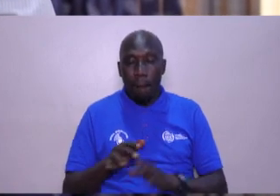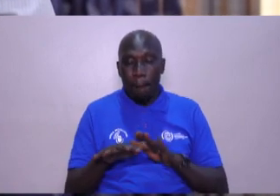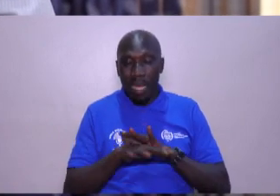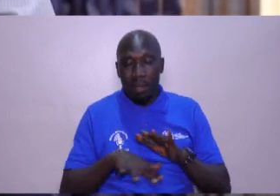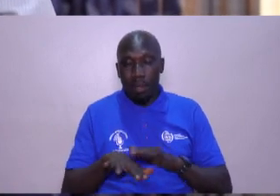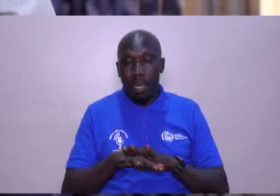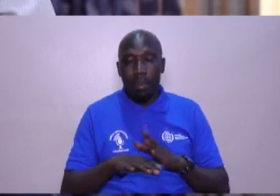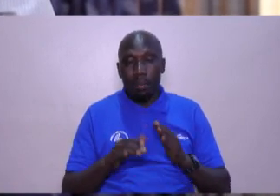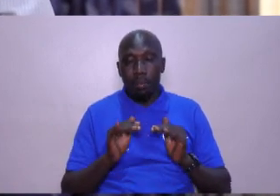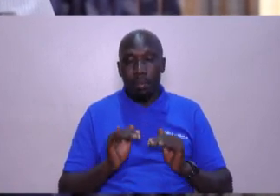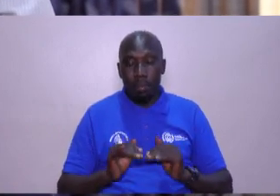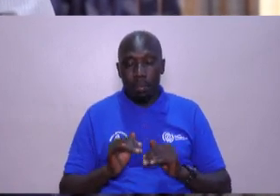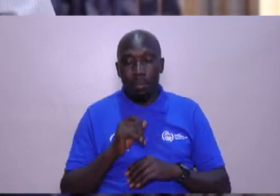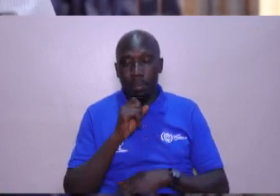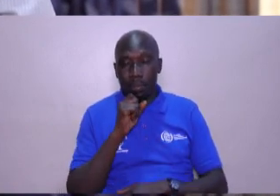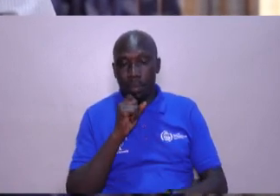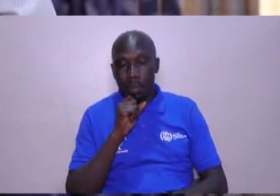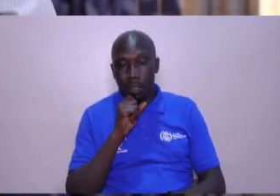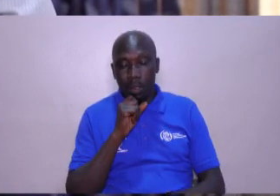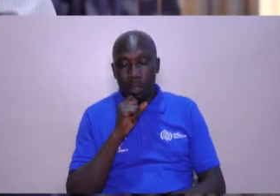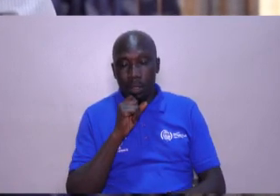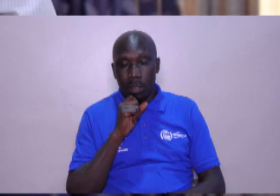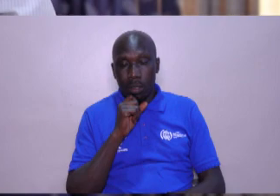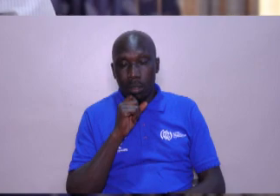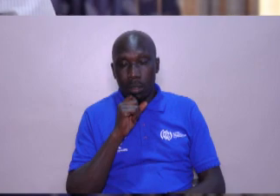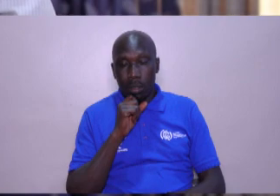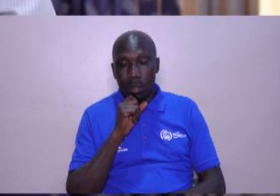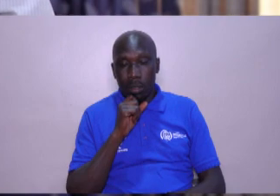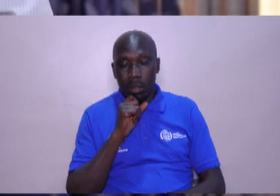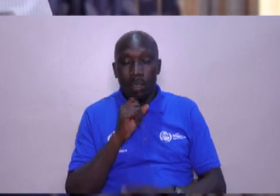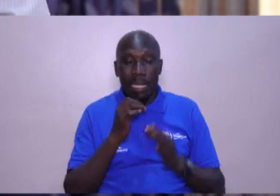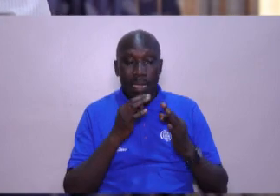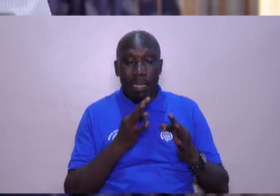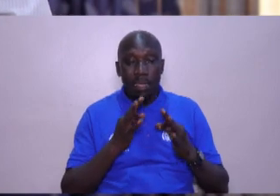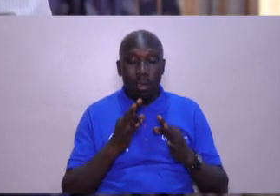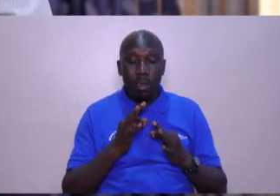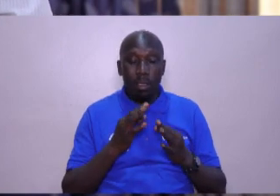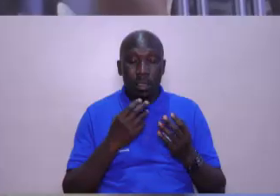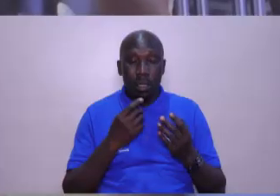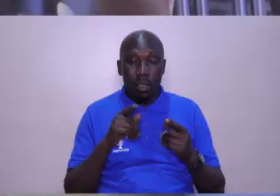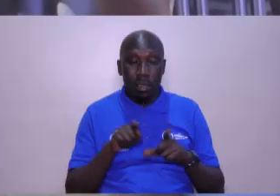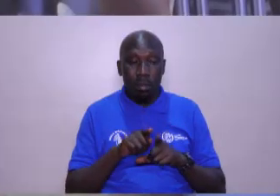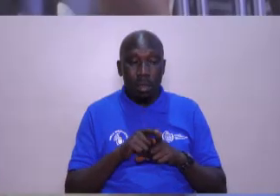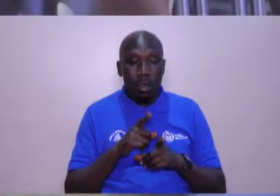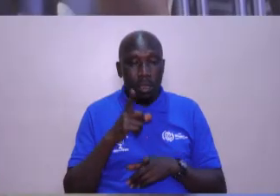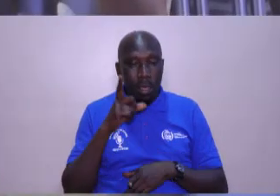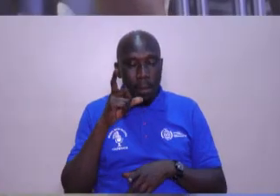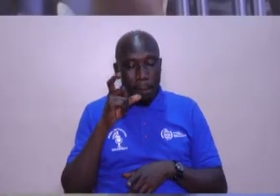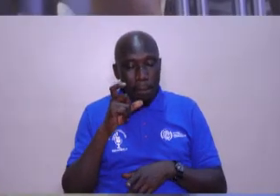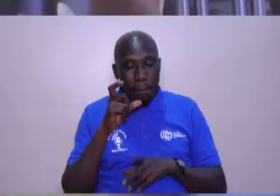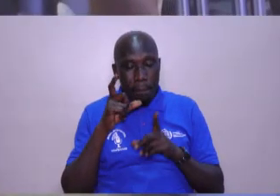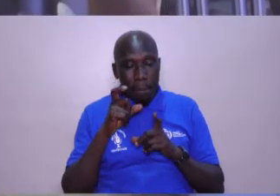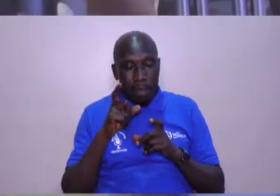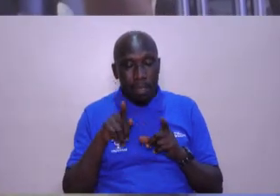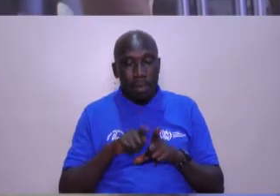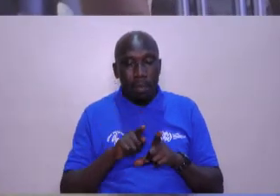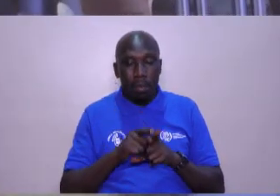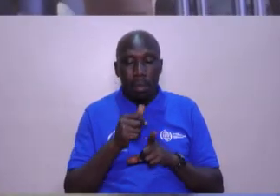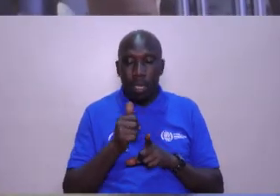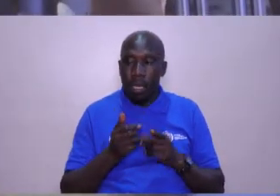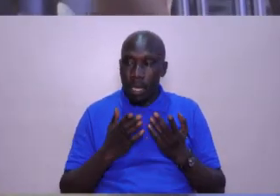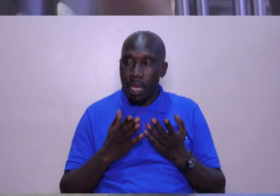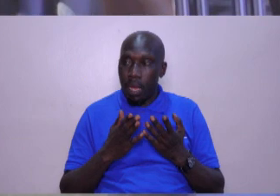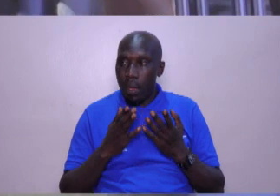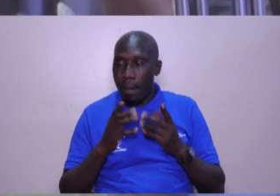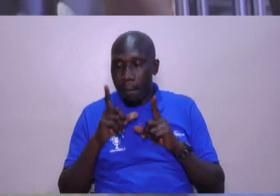way, the things are not still pictures. When you animate, there is supposed, any animation is a motion.